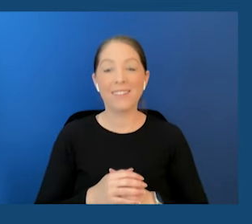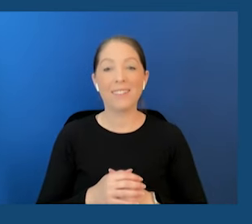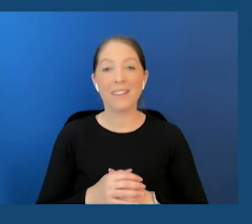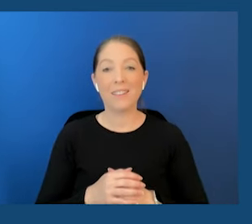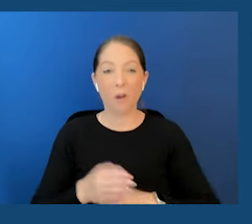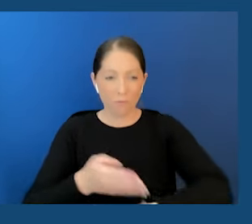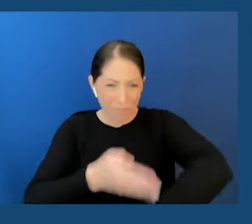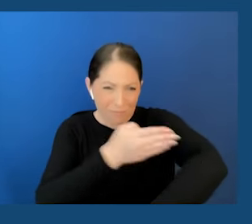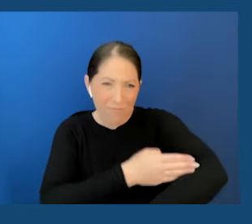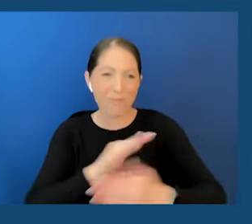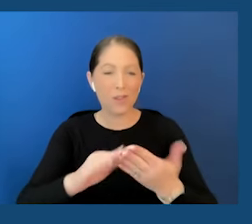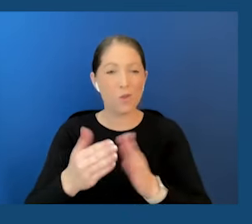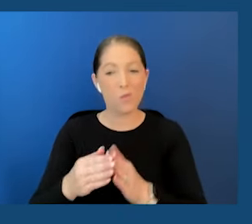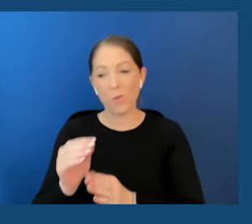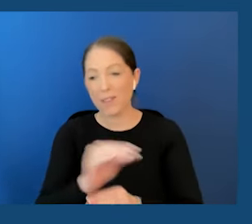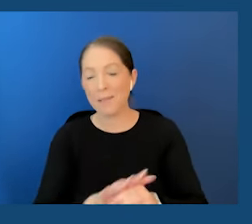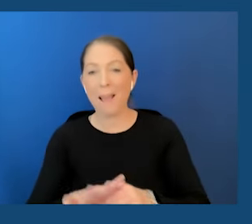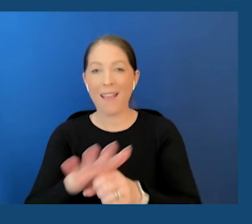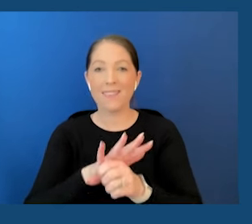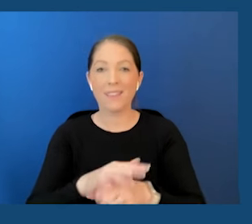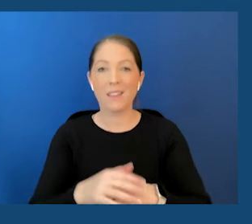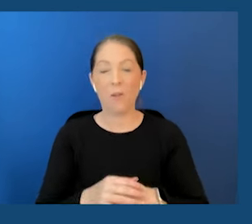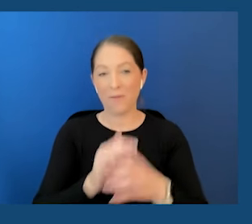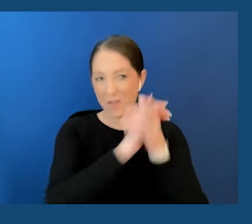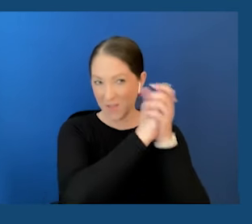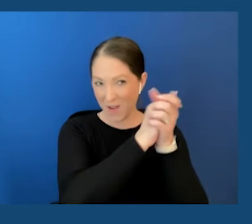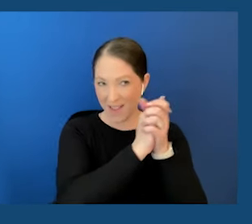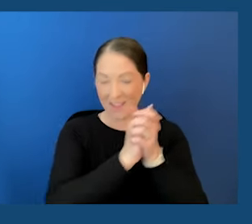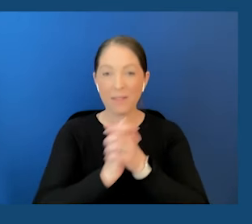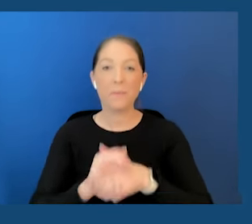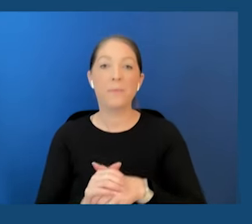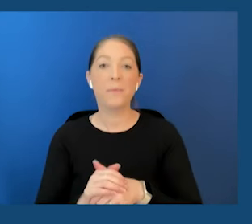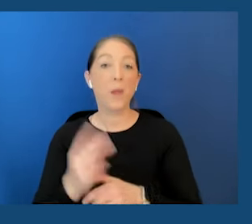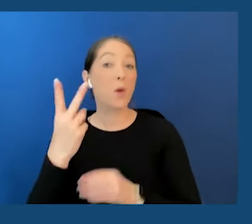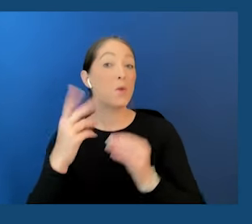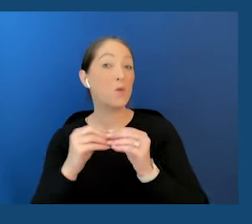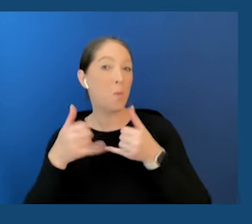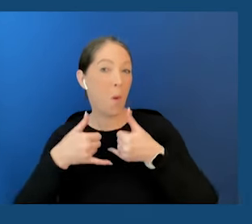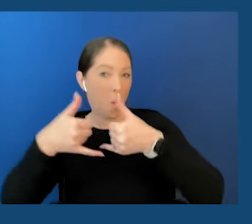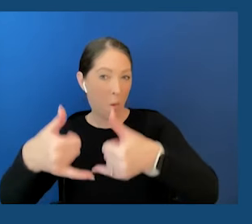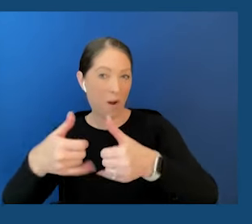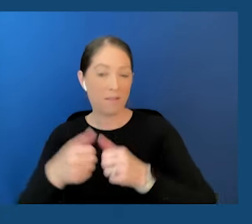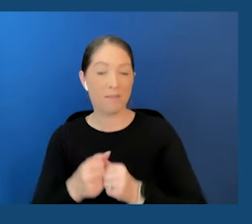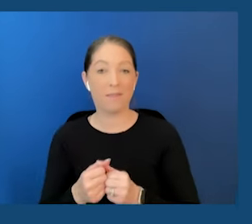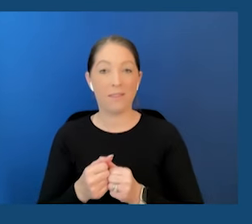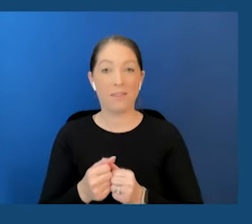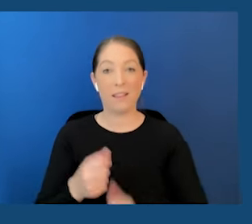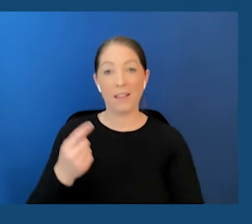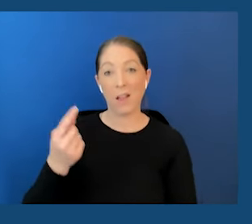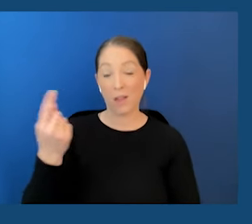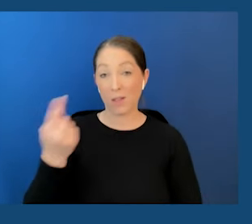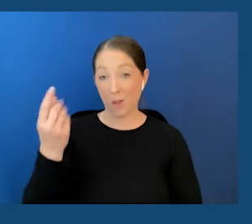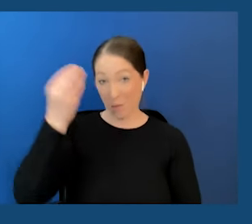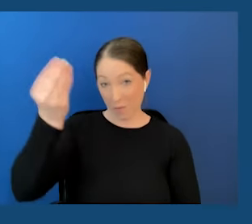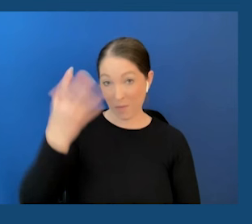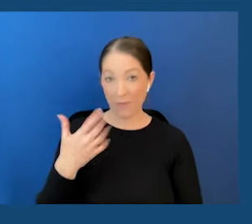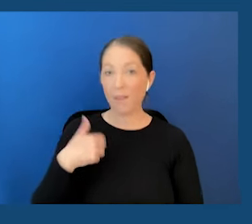so congratulations. And I have two more awards, because I was also told, because I do listen to our elected